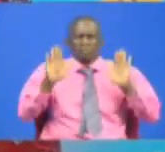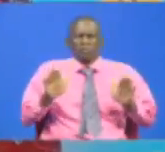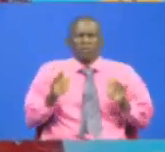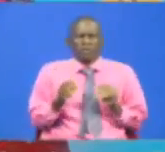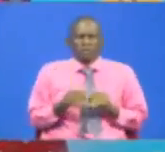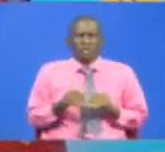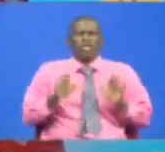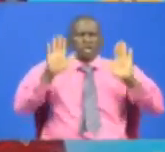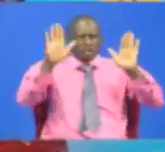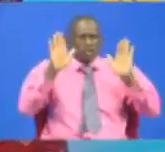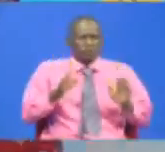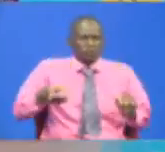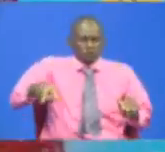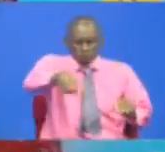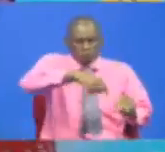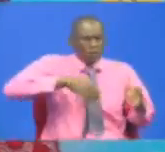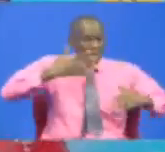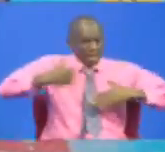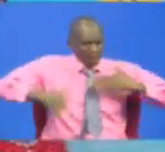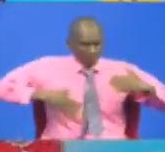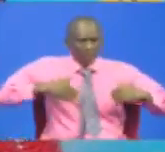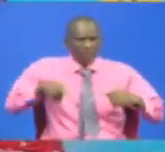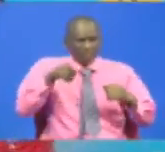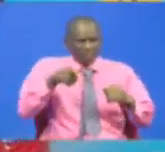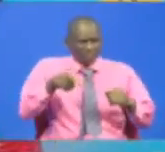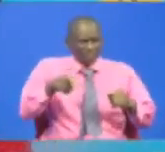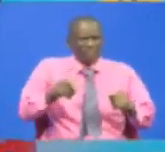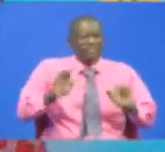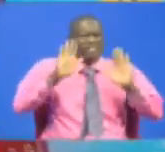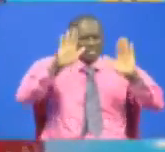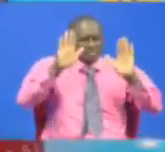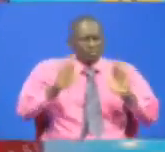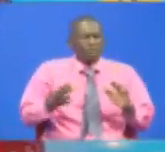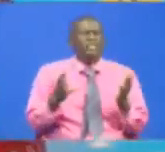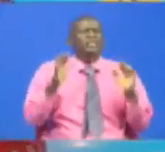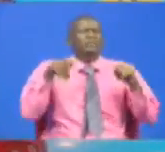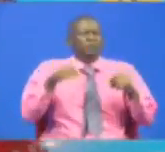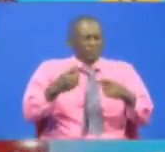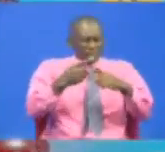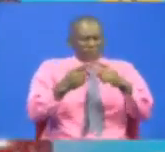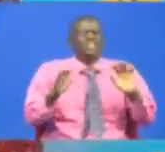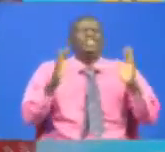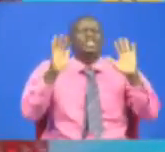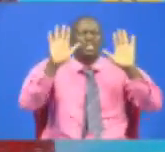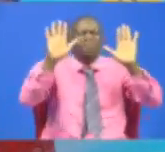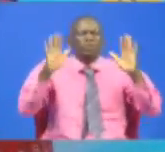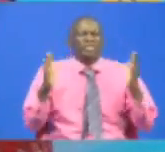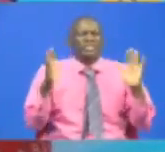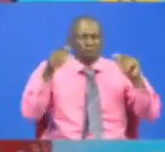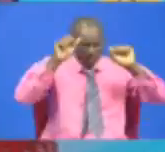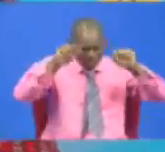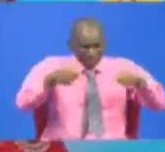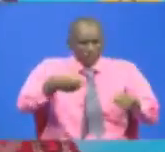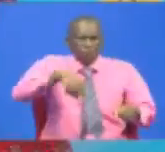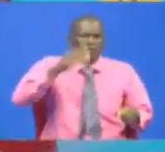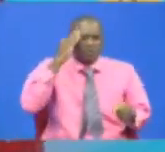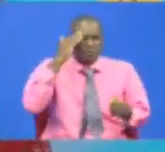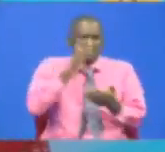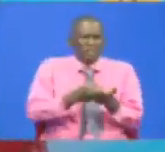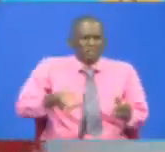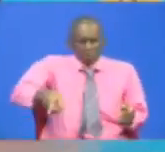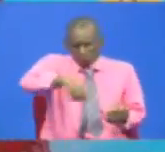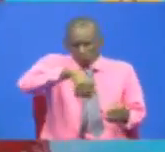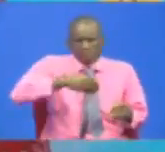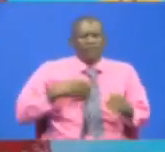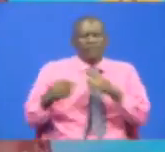It's important. We appreciate. This is a very important ceremony. We know that. Some of us have gone through